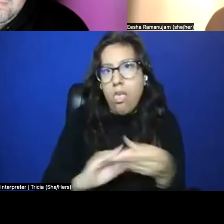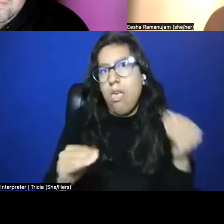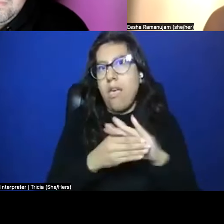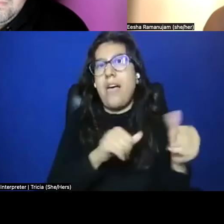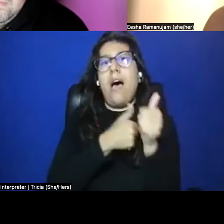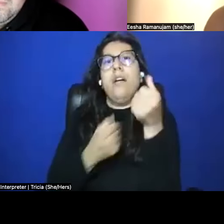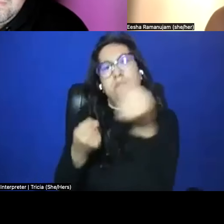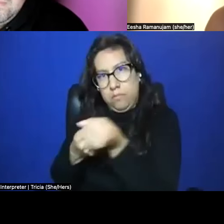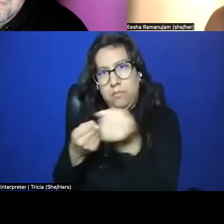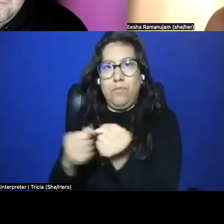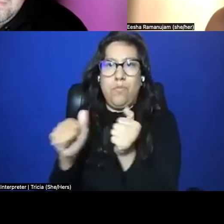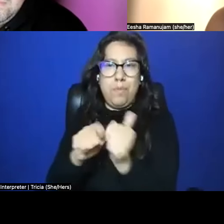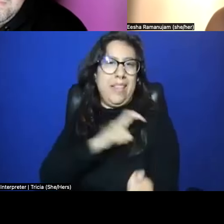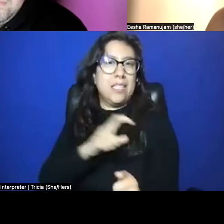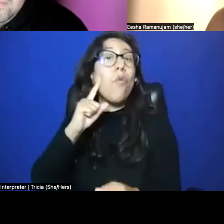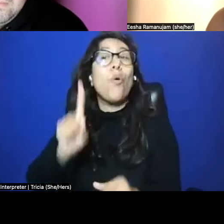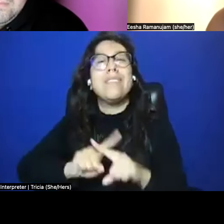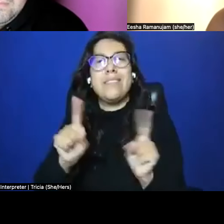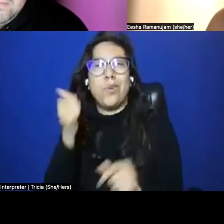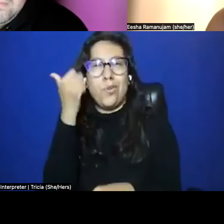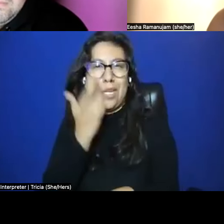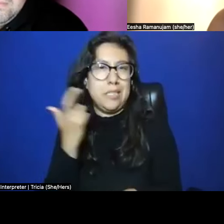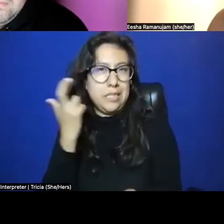policing for other reasons.